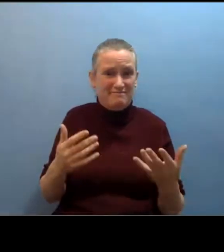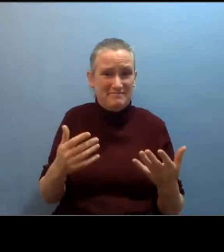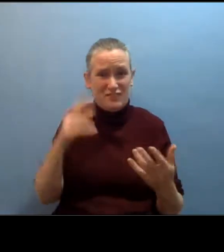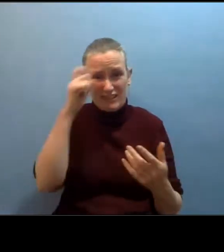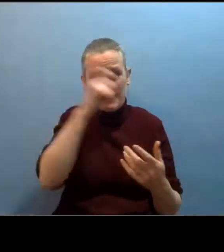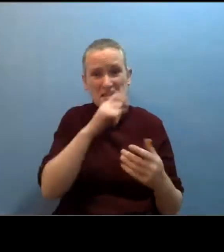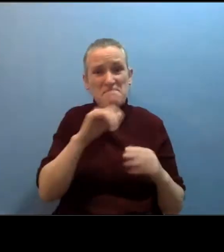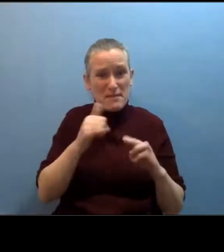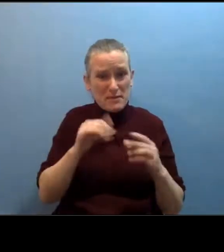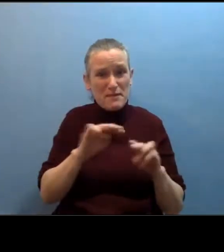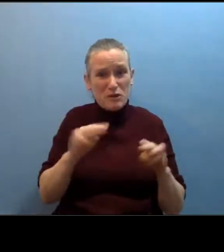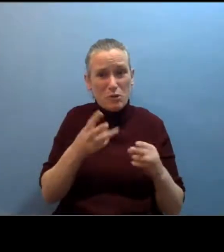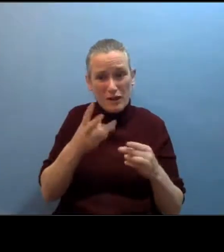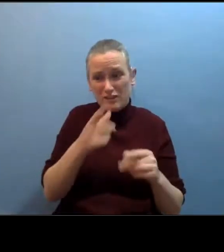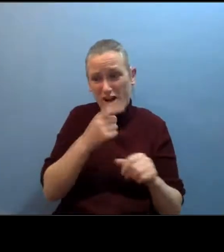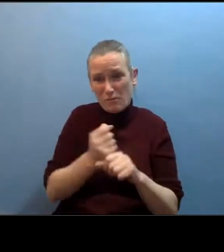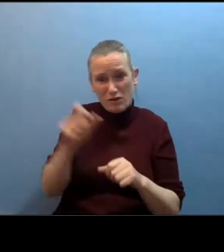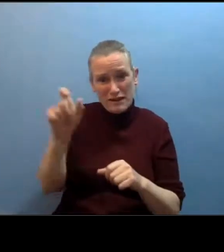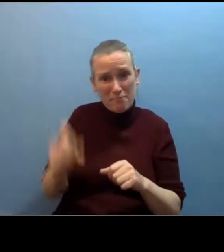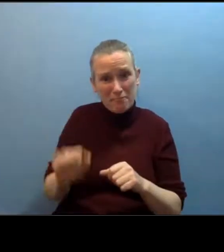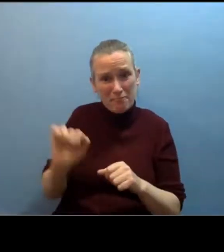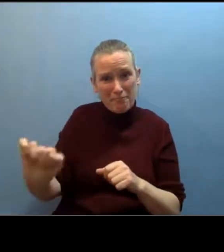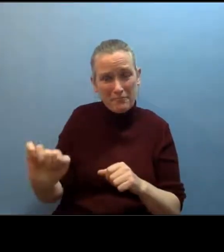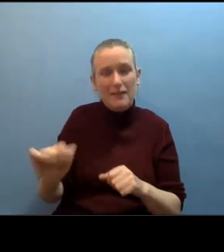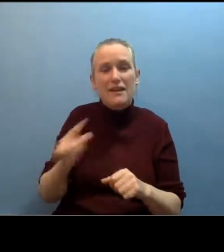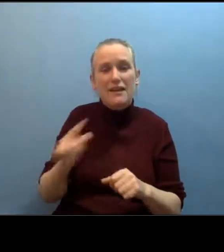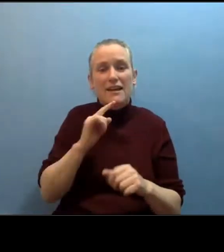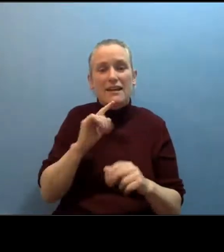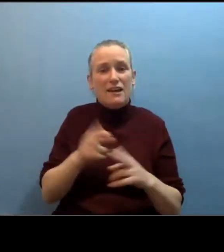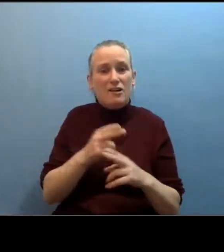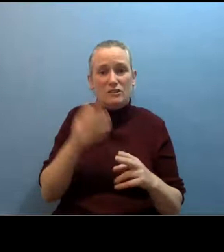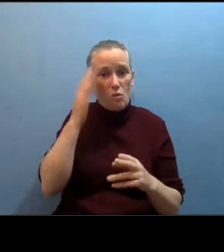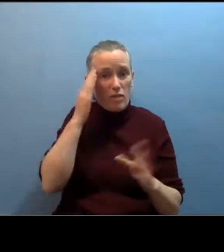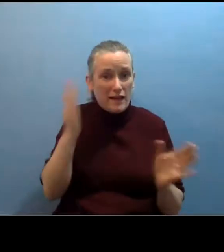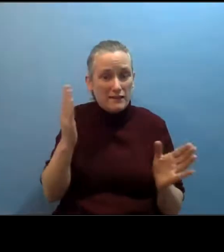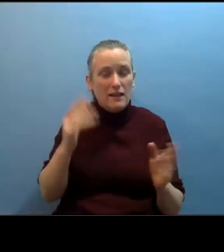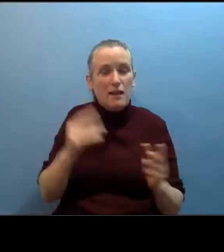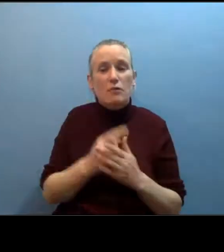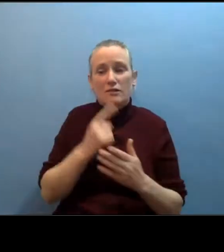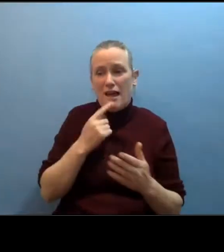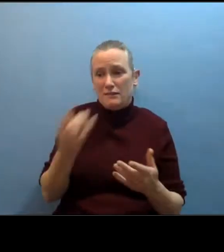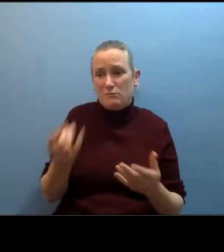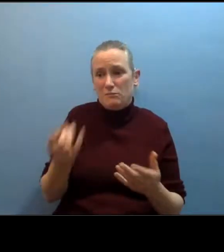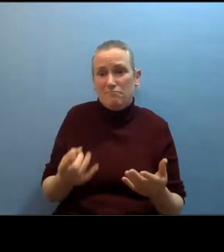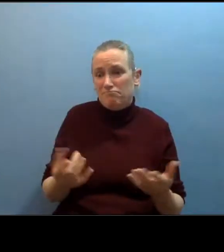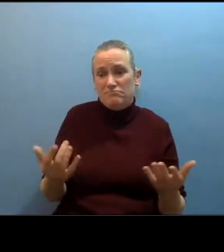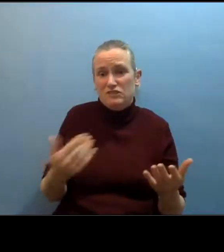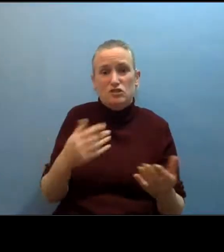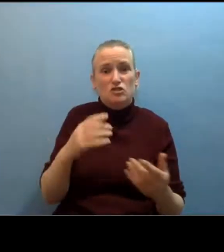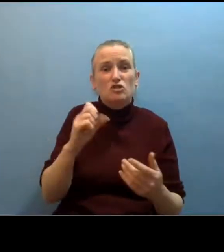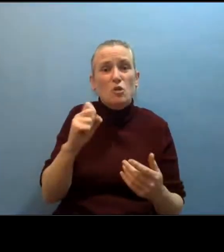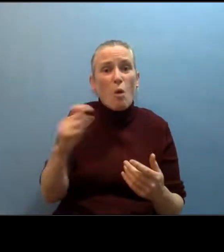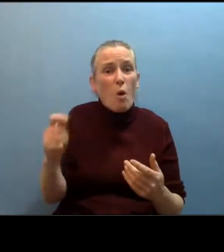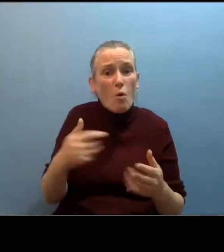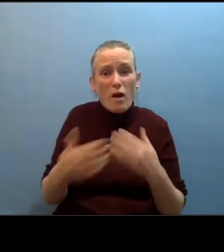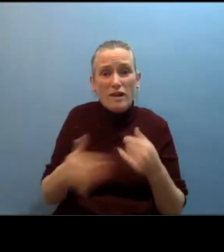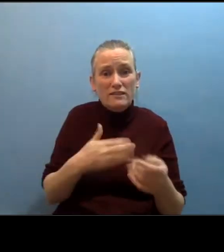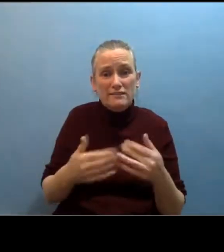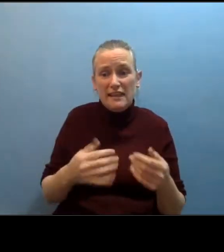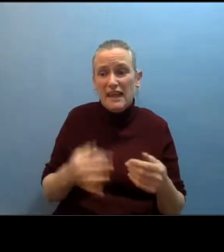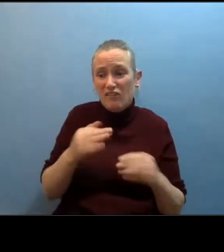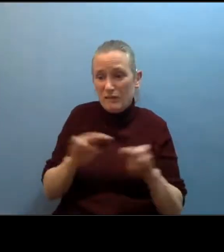can't know if they are or not. But maybe asking the so what question, you know, if people are, well, what's the worst thing that